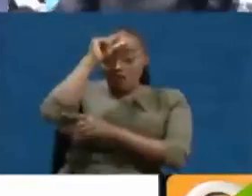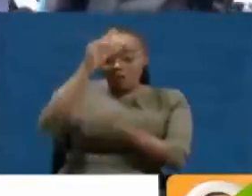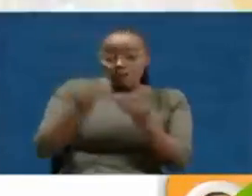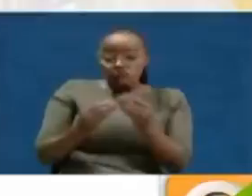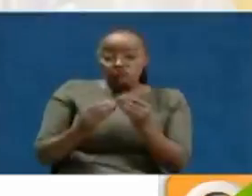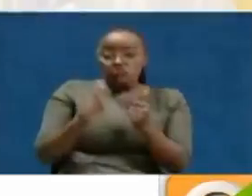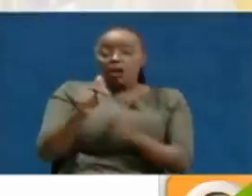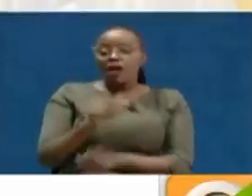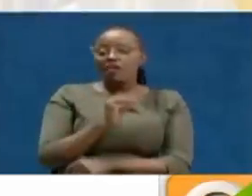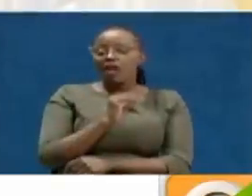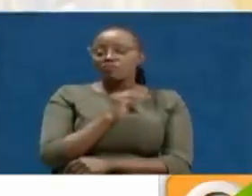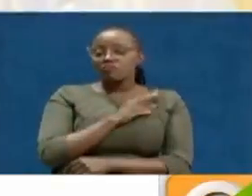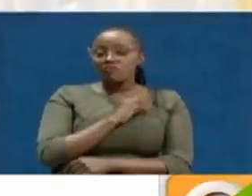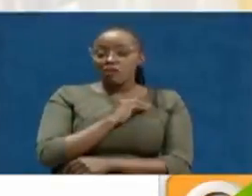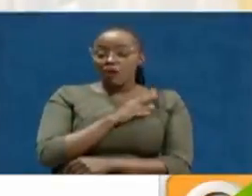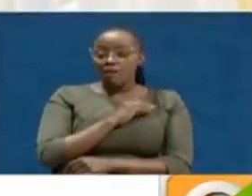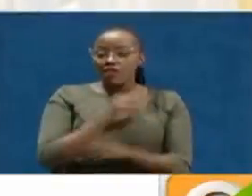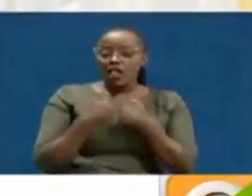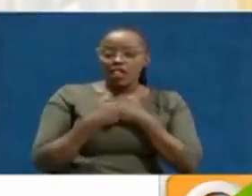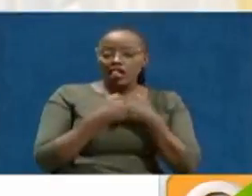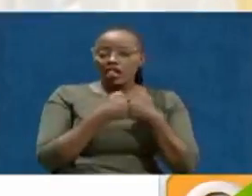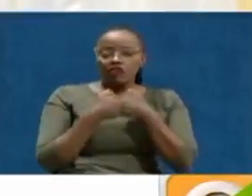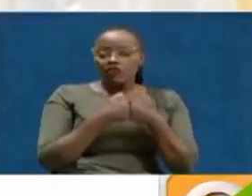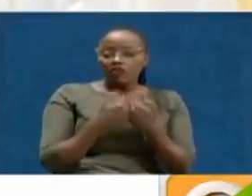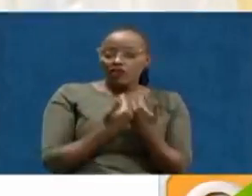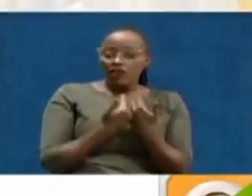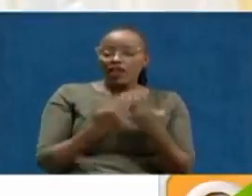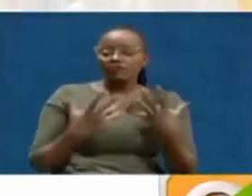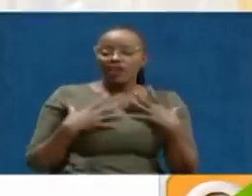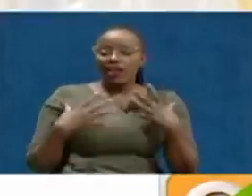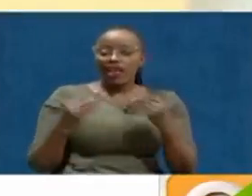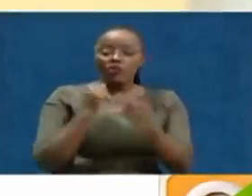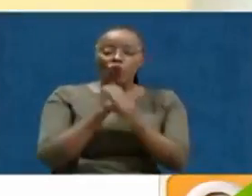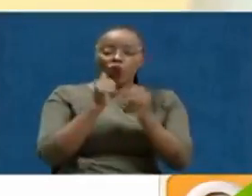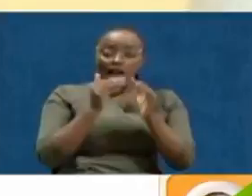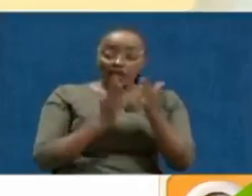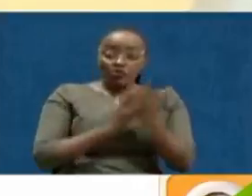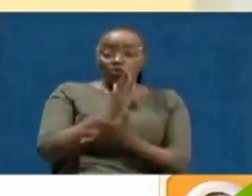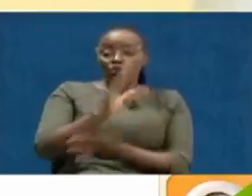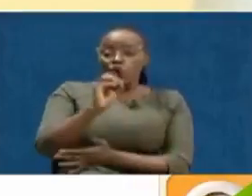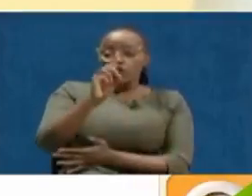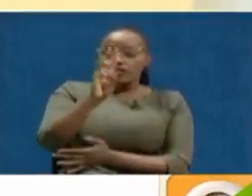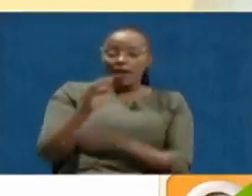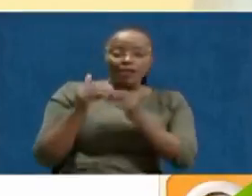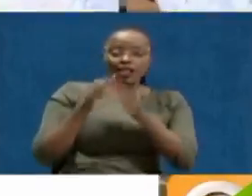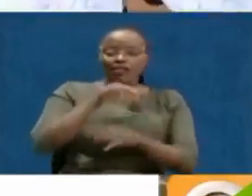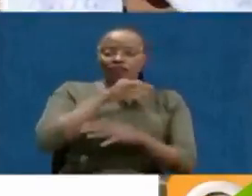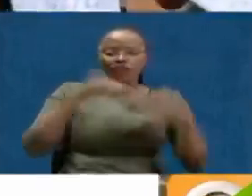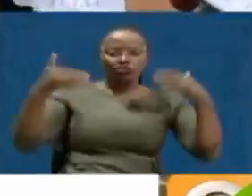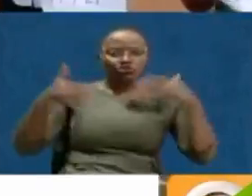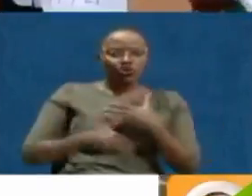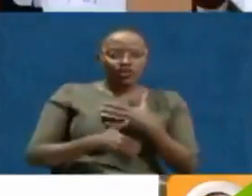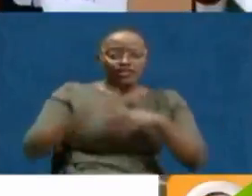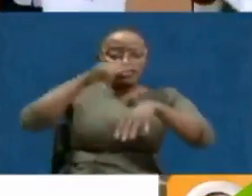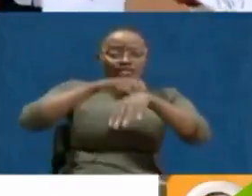their grievances. The push and pull between medics and the government, according to ODM leader Raila Odinga, is shocking at a